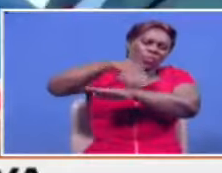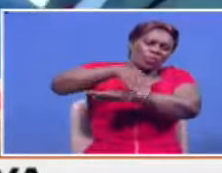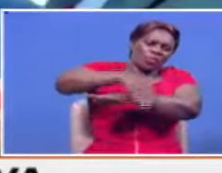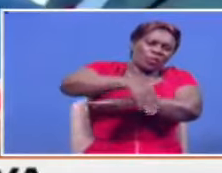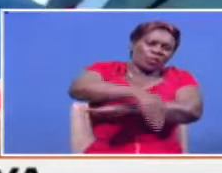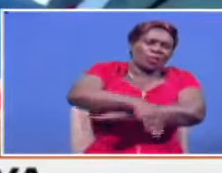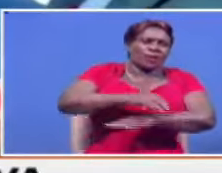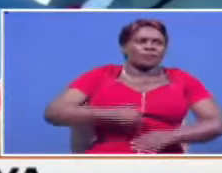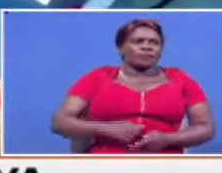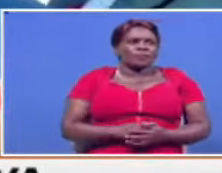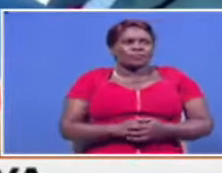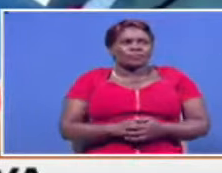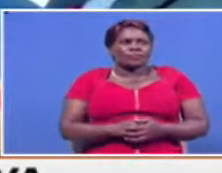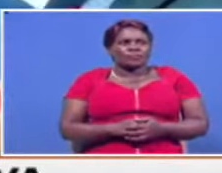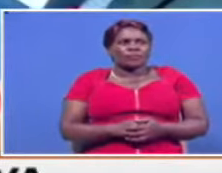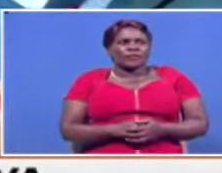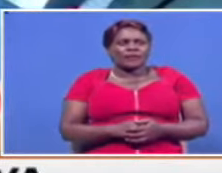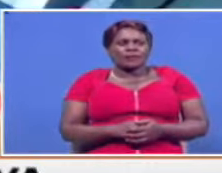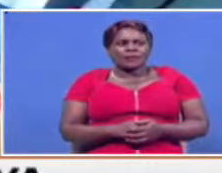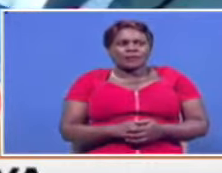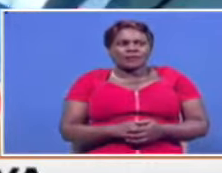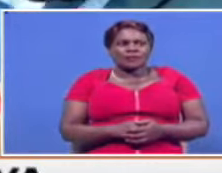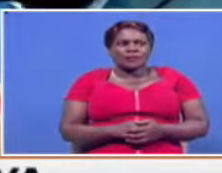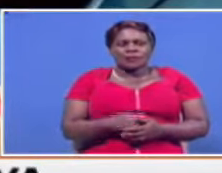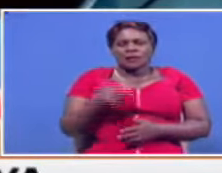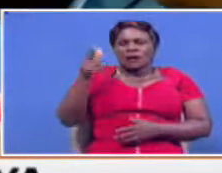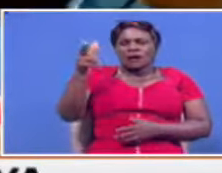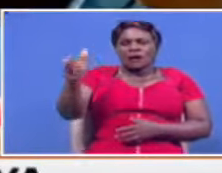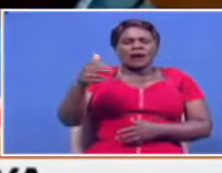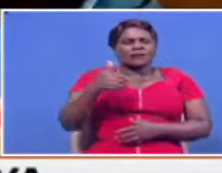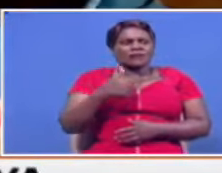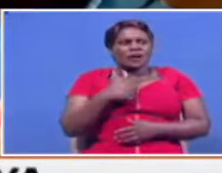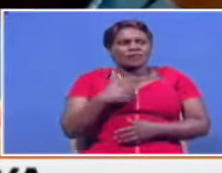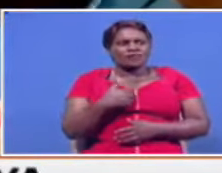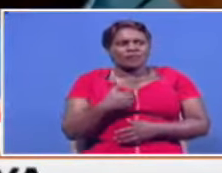slowly. They asked me a few questions if I have guns